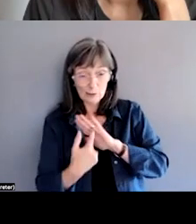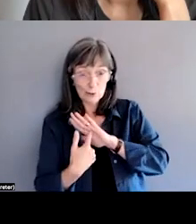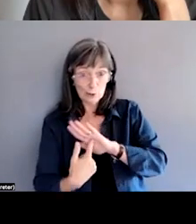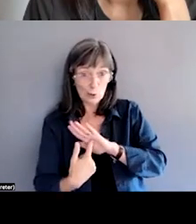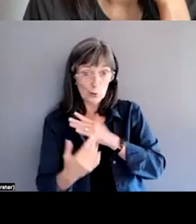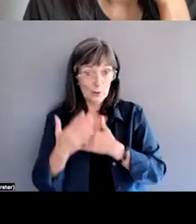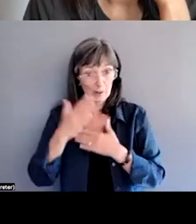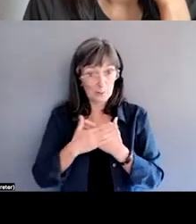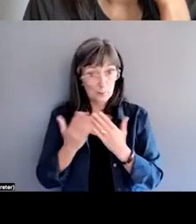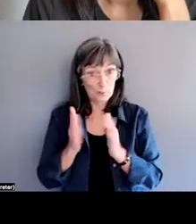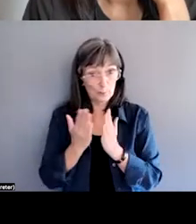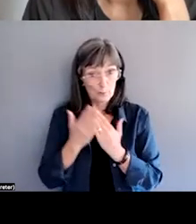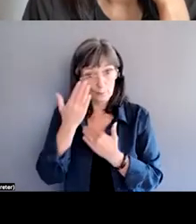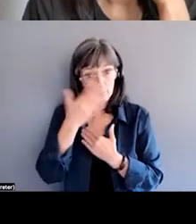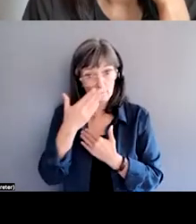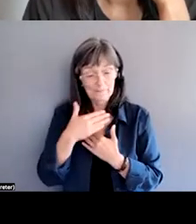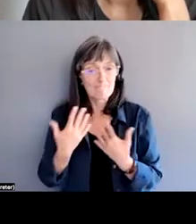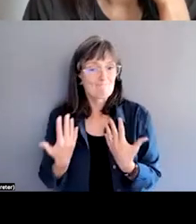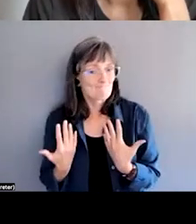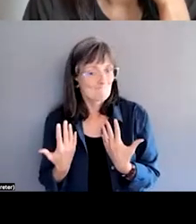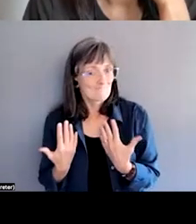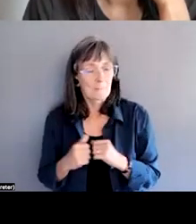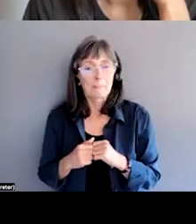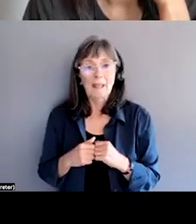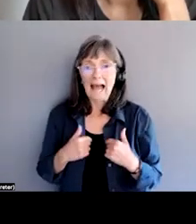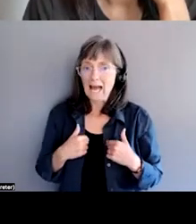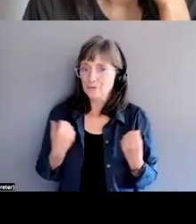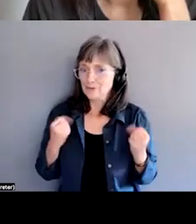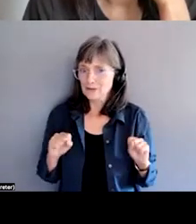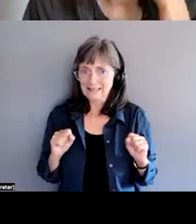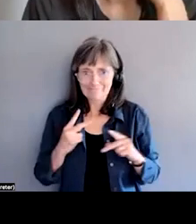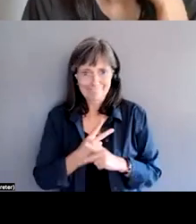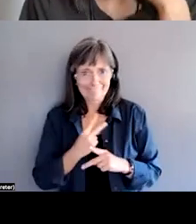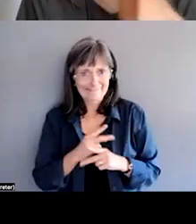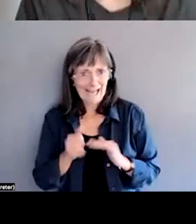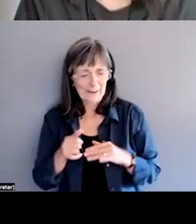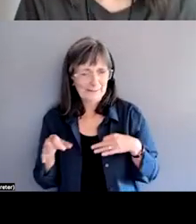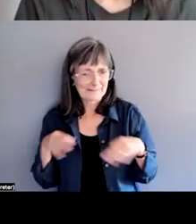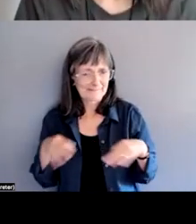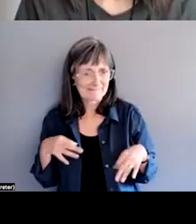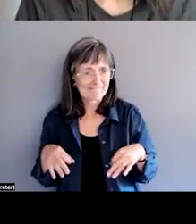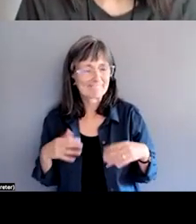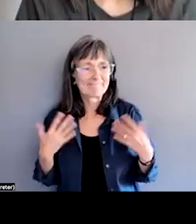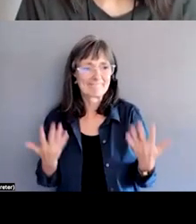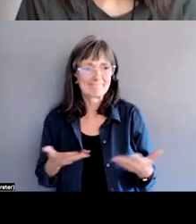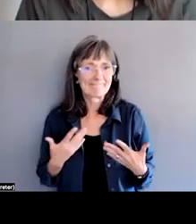So I was just trying to find some way to explain